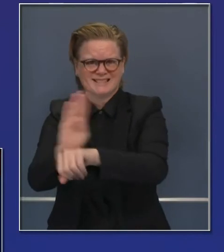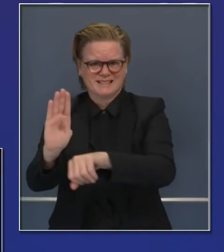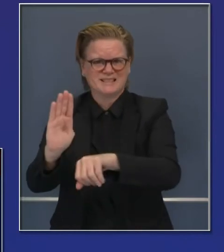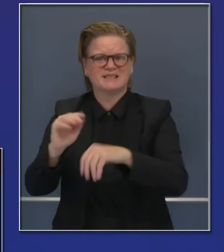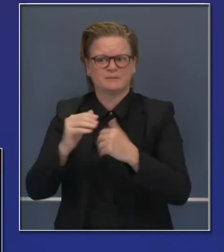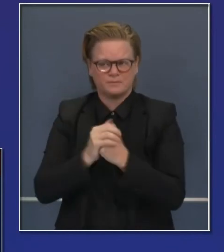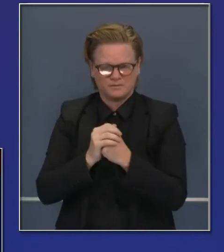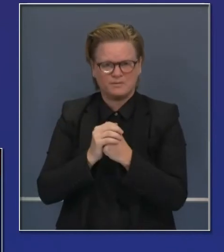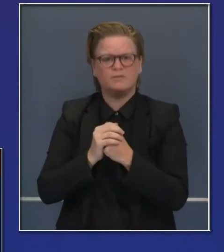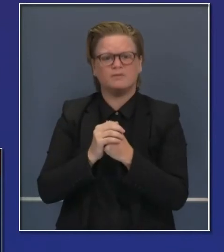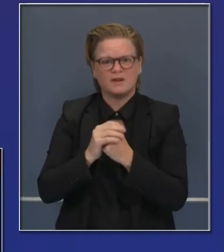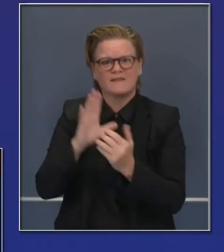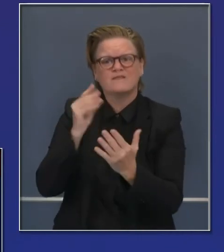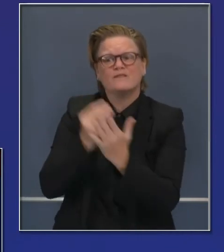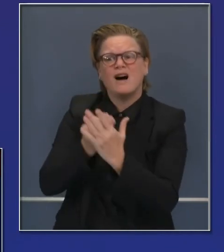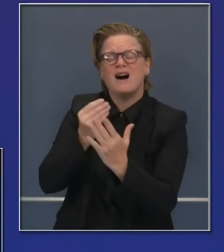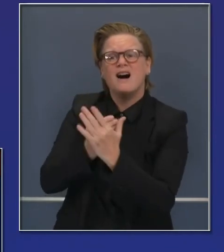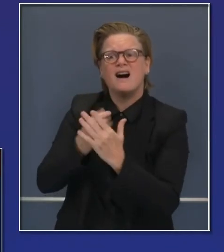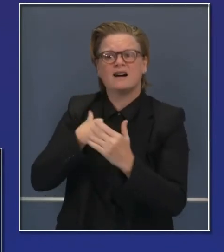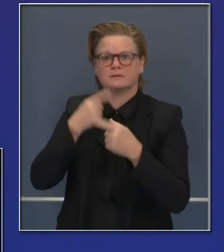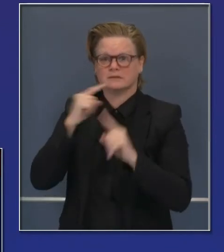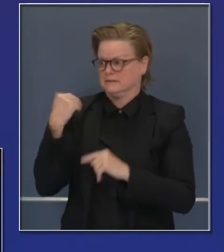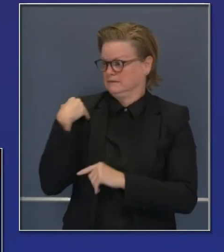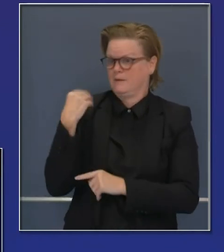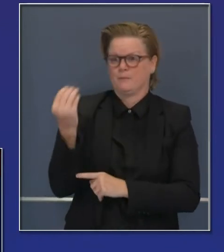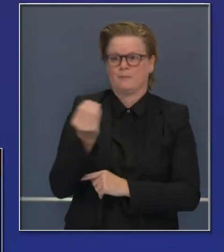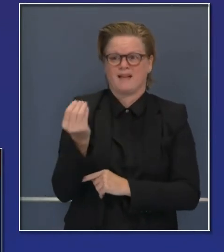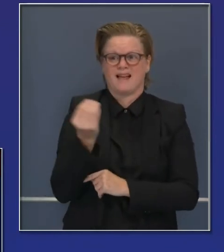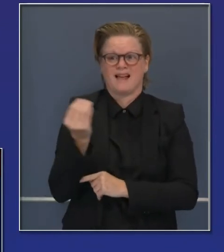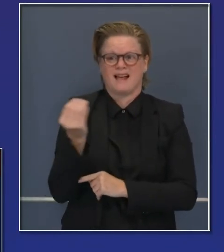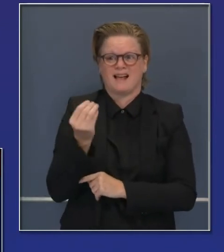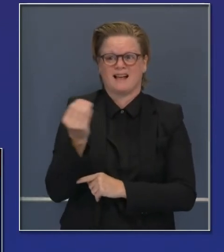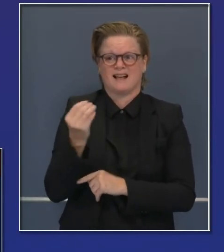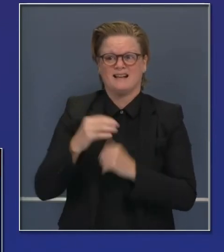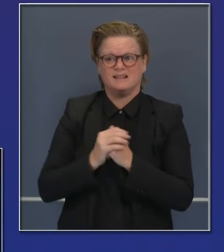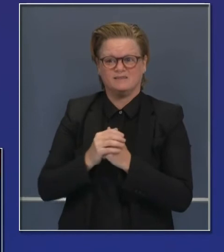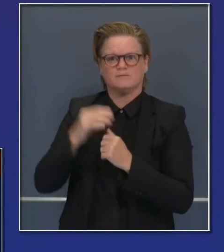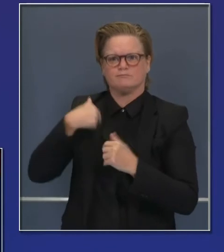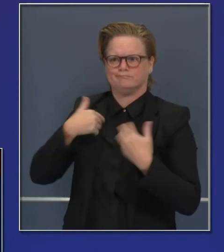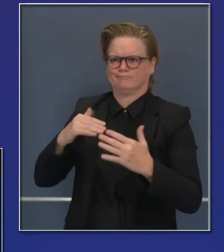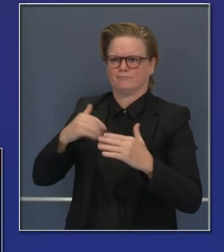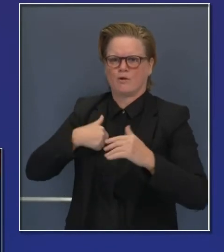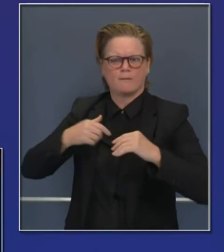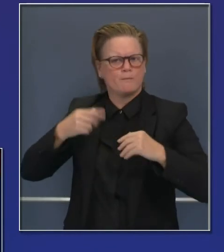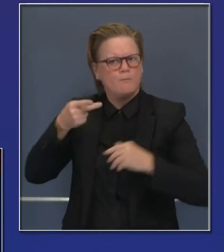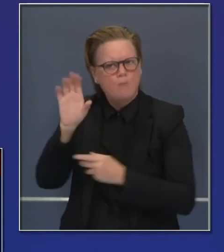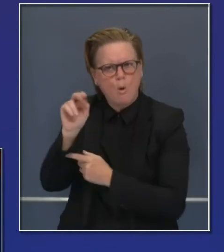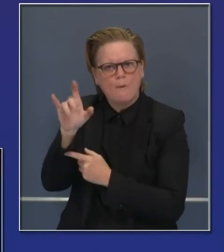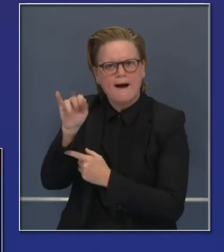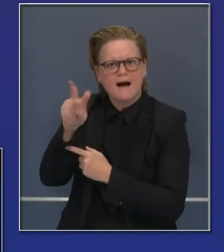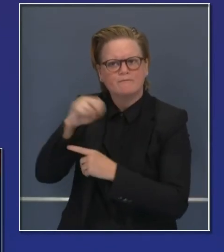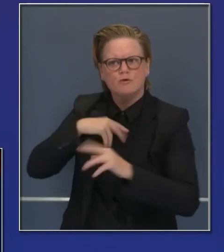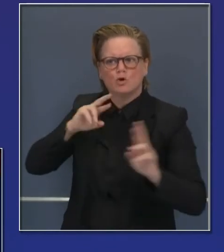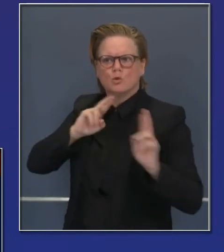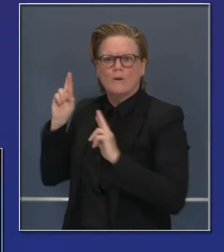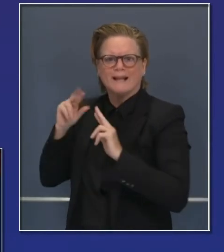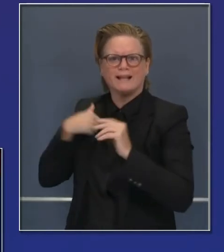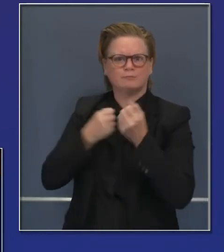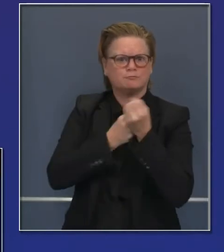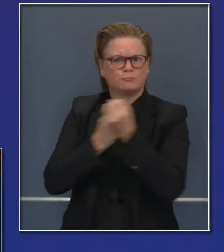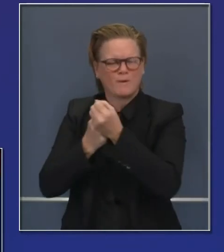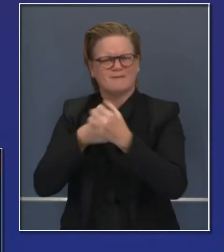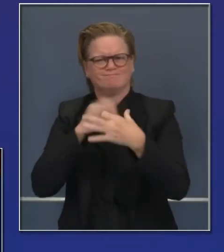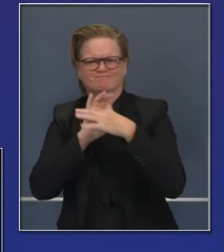new proactive efforts in support and in counsel and cooperation with the California legislature, which has